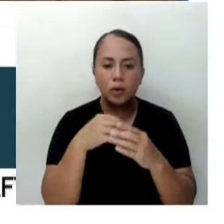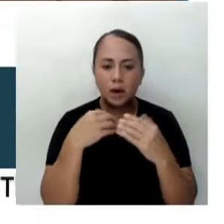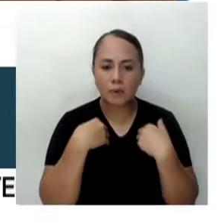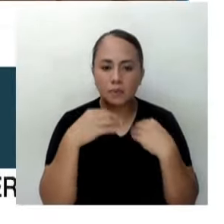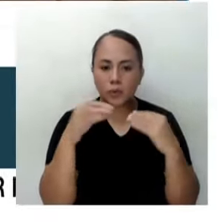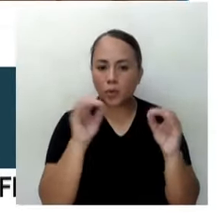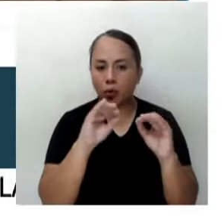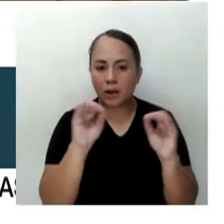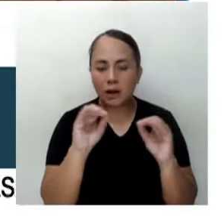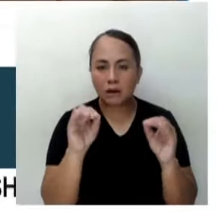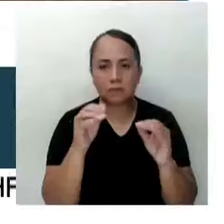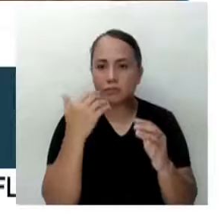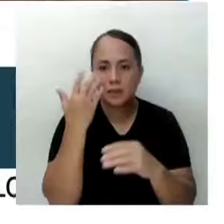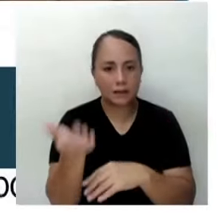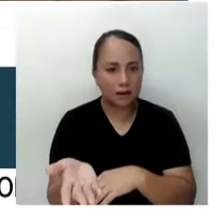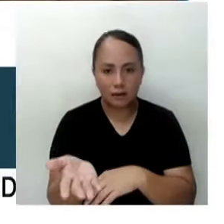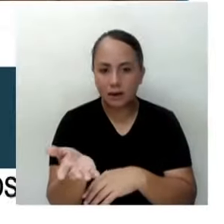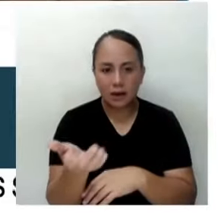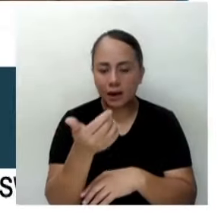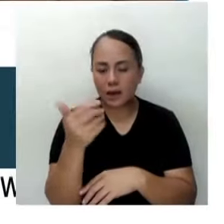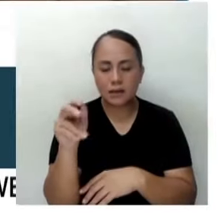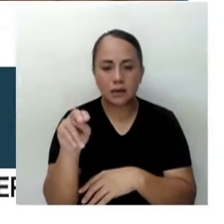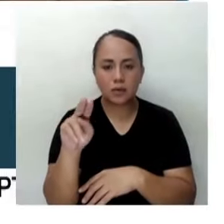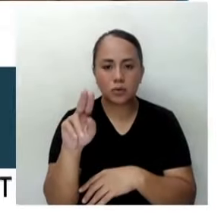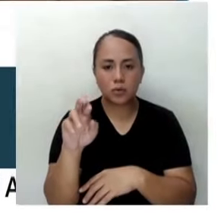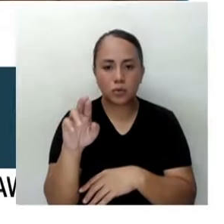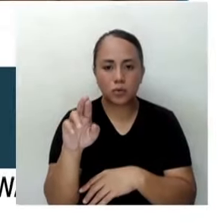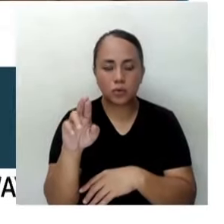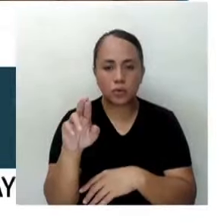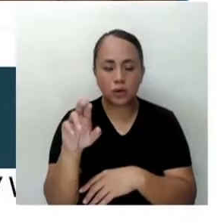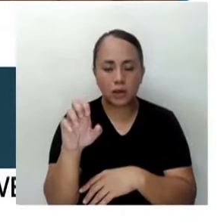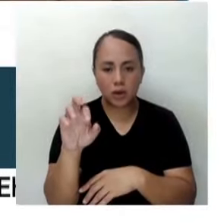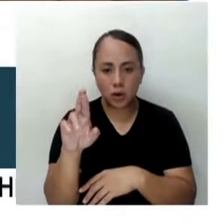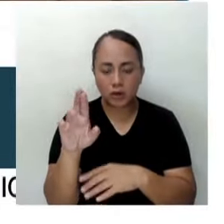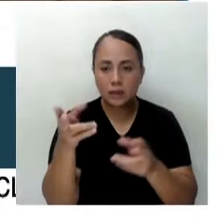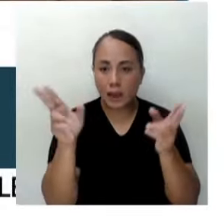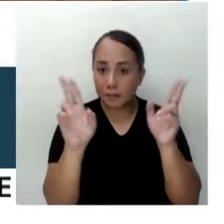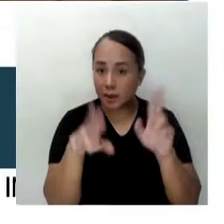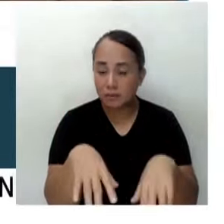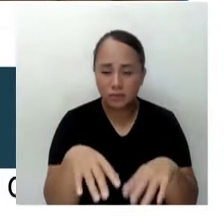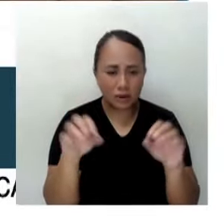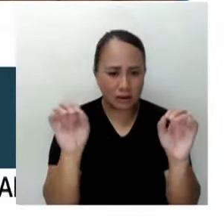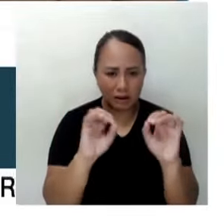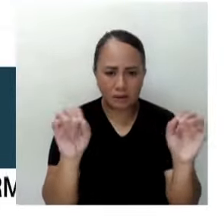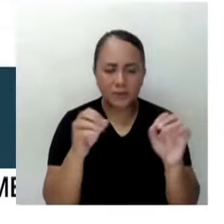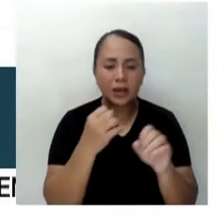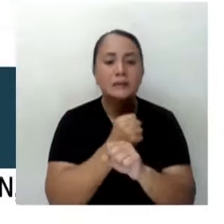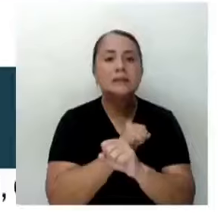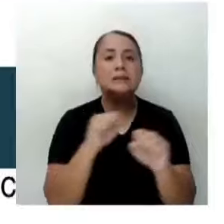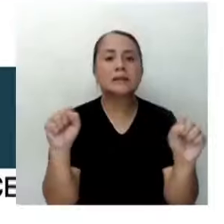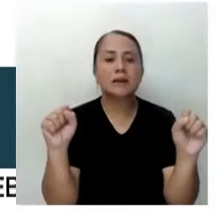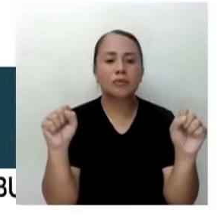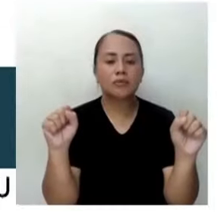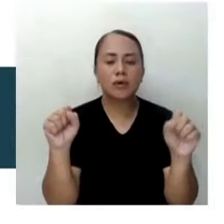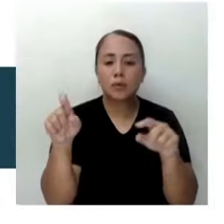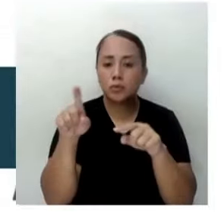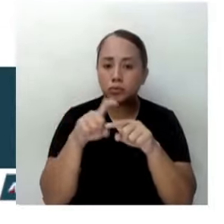mortality in any nuclear accident. Meaning, it is the safest